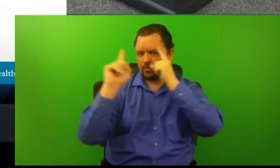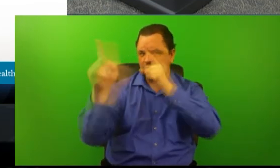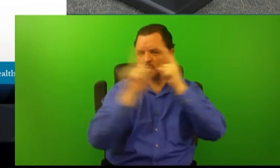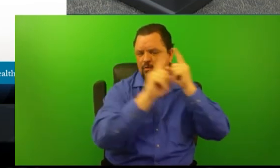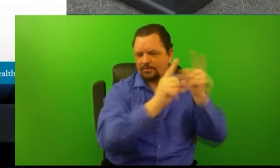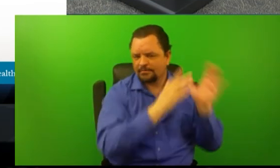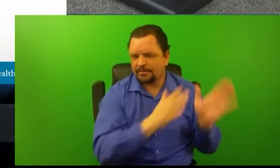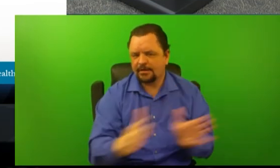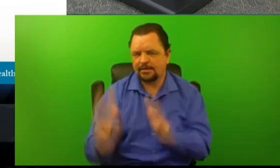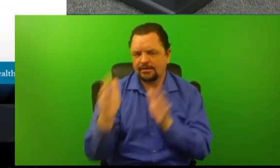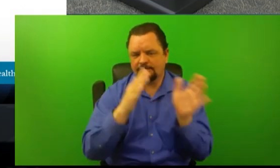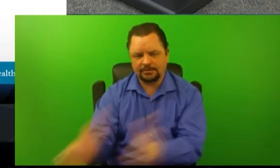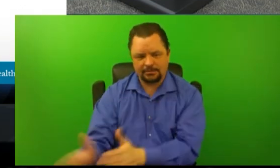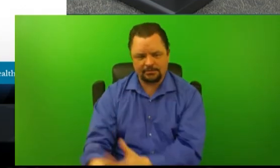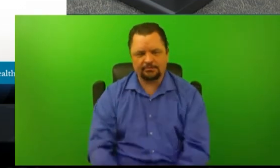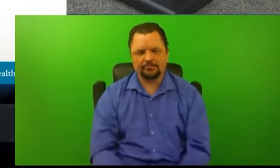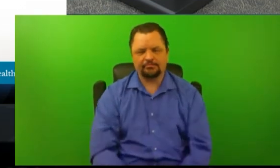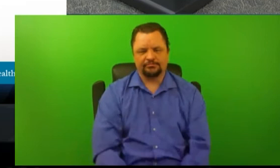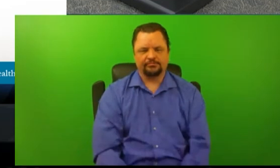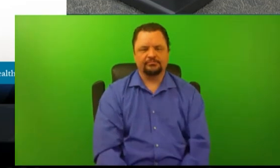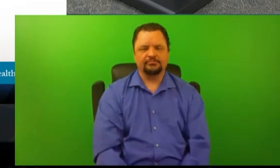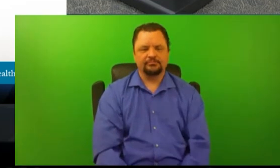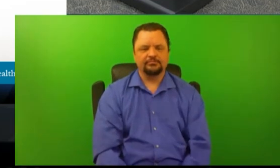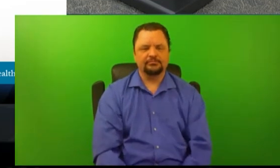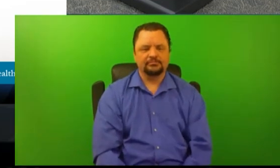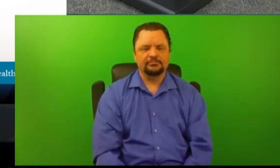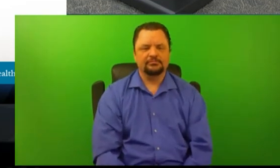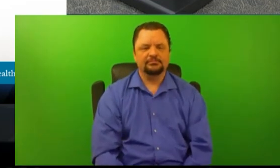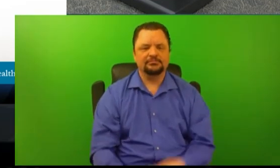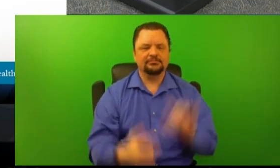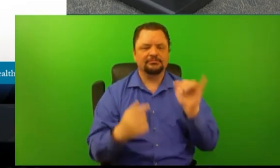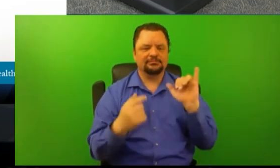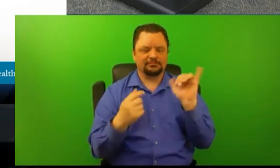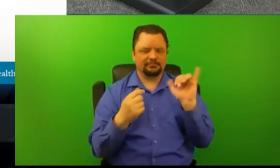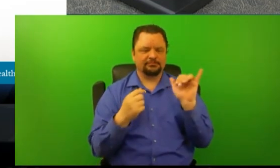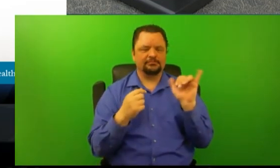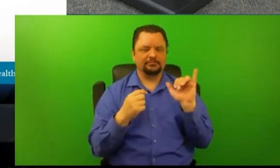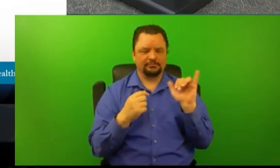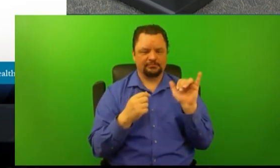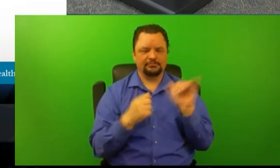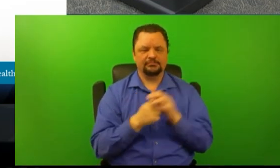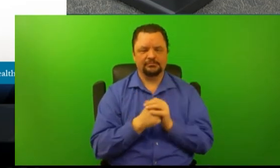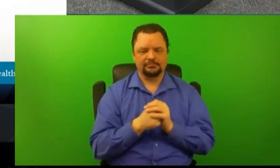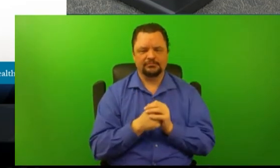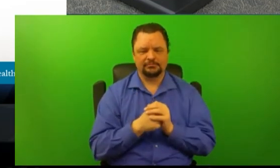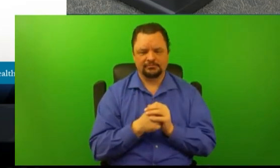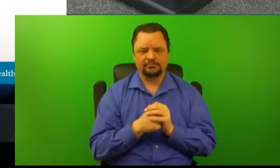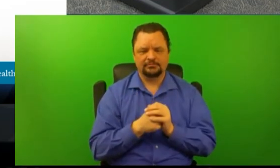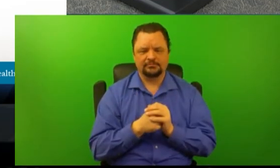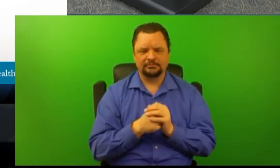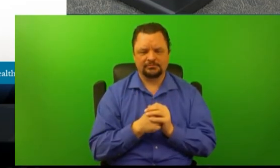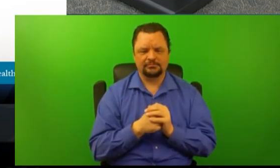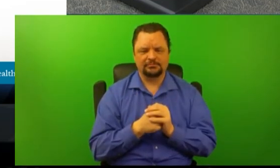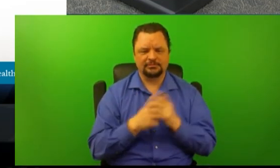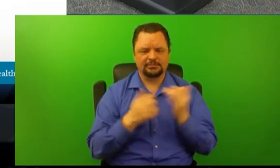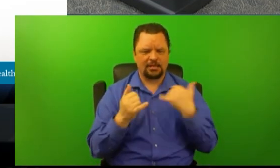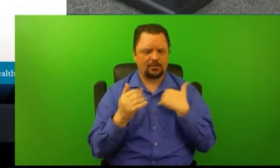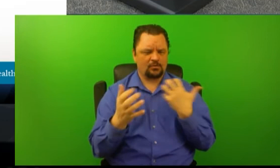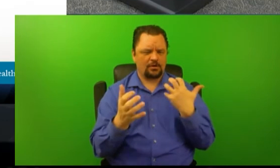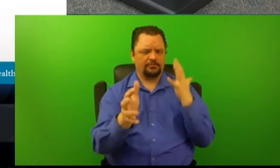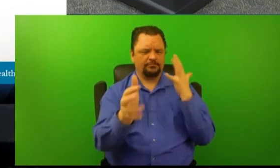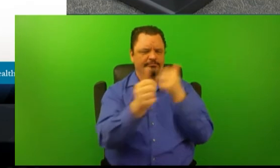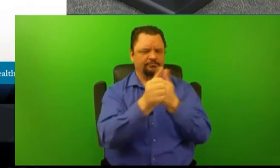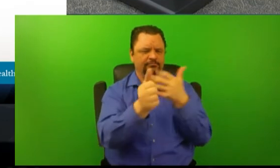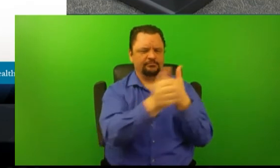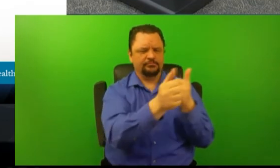And as I've alluded to, we are actively in the process of updating our community health assessment to inform the next community health